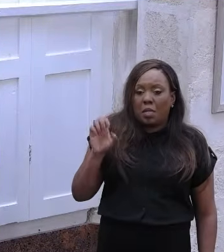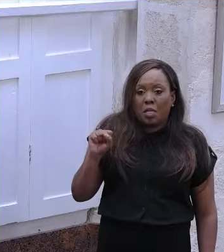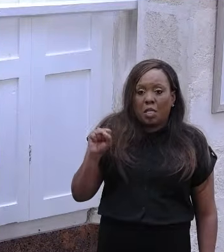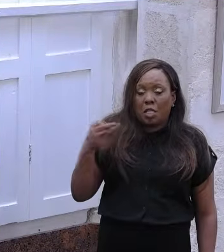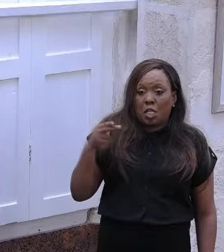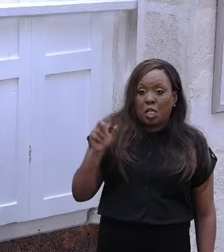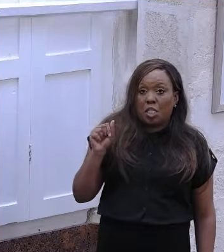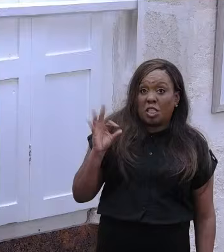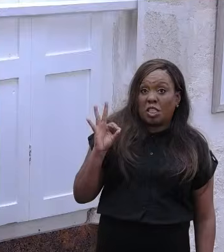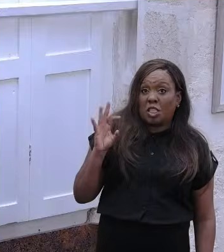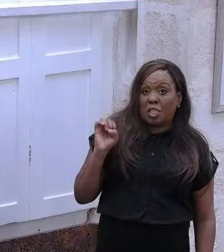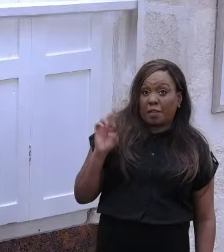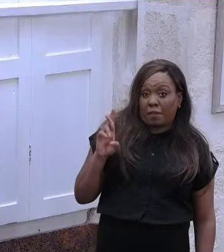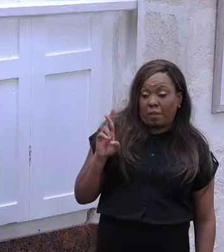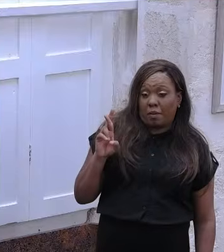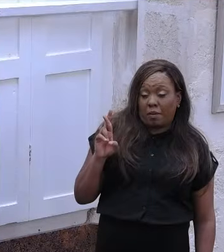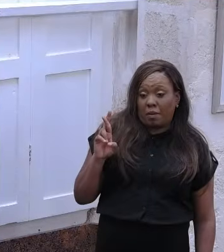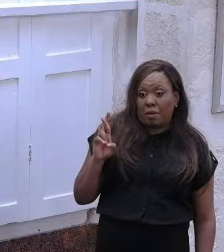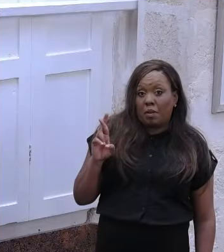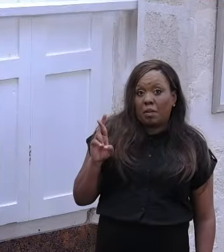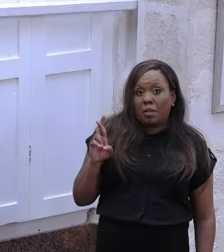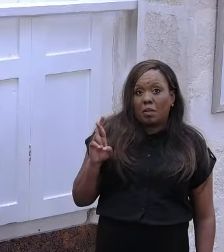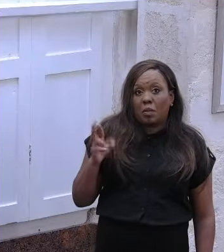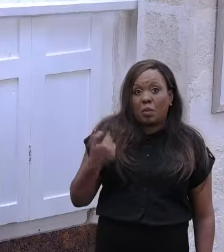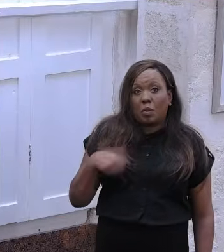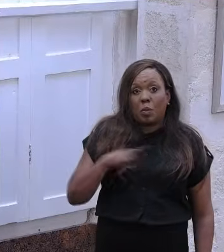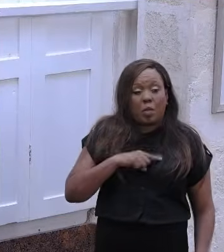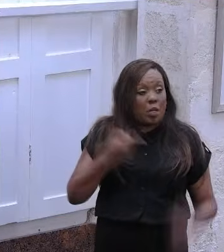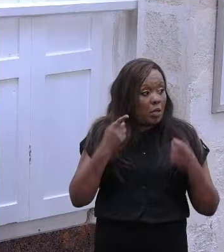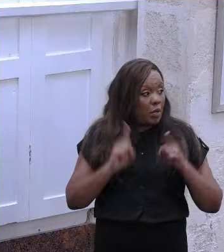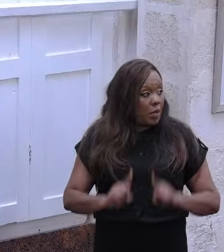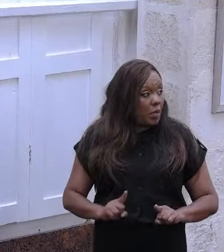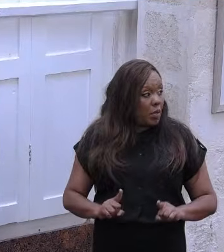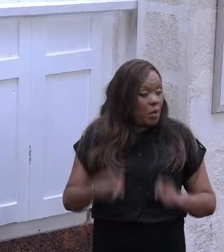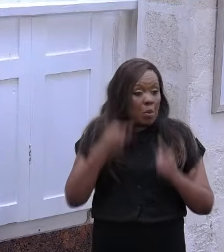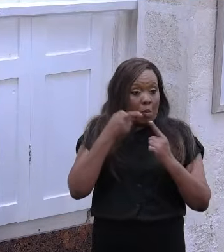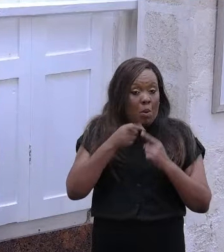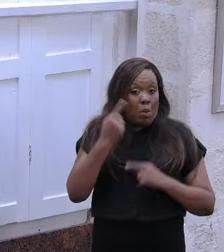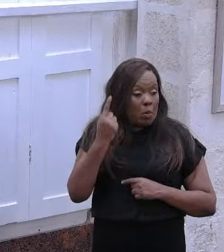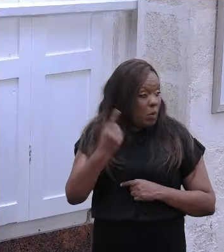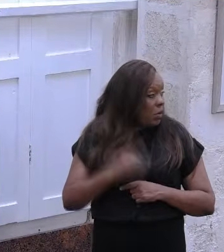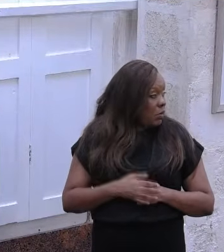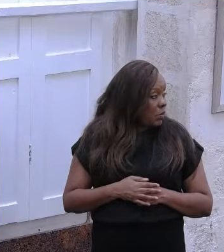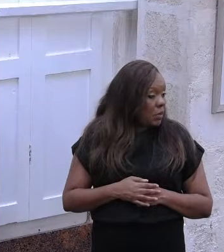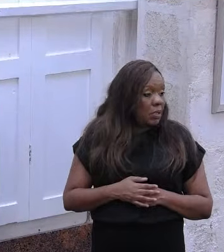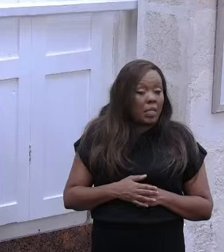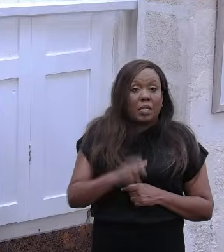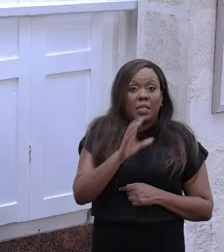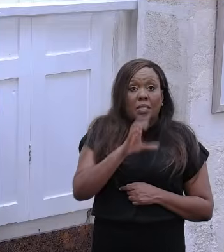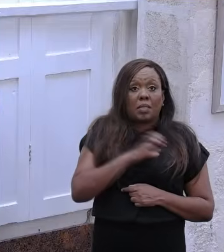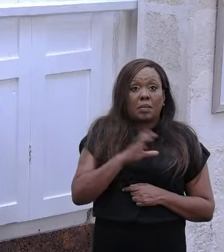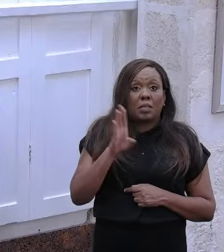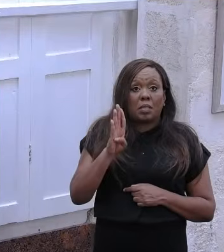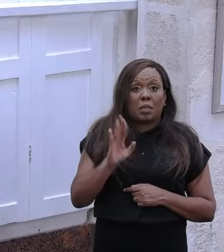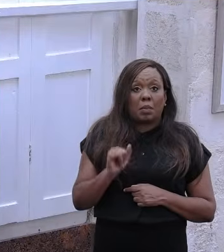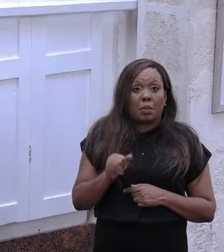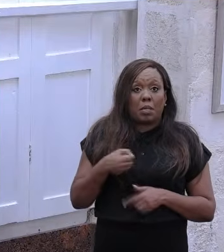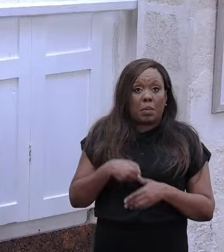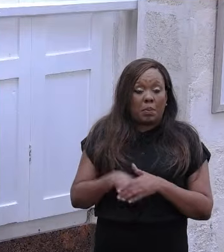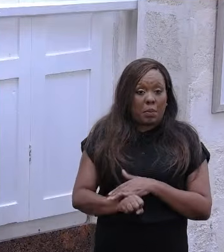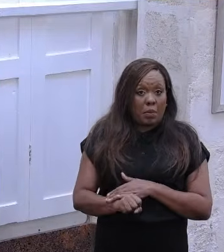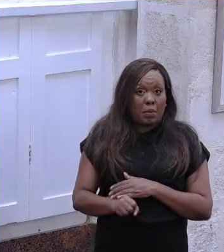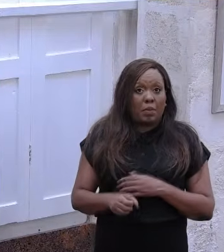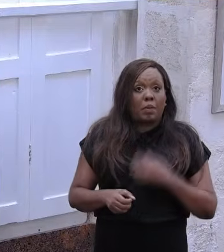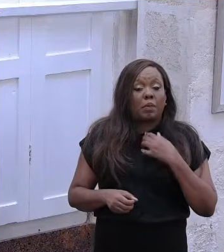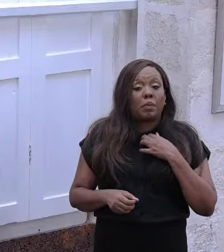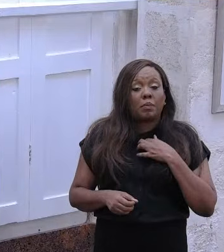we agreed at point 1, the citizens by birth for children of Barbadian diplomats should be